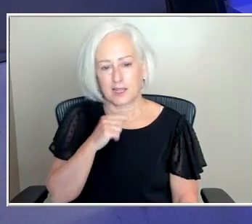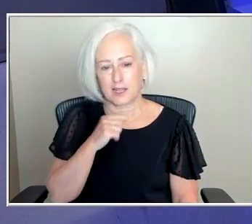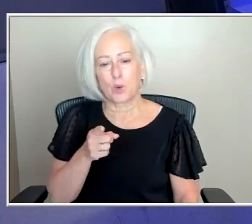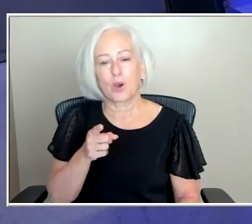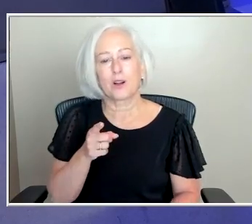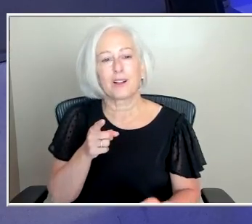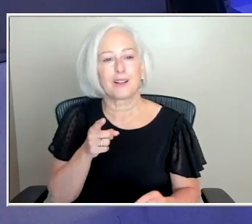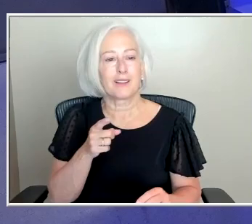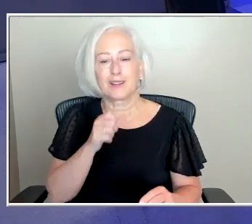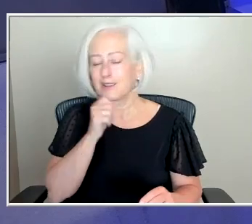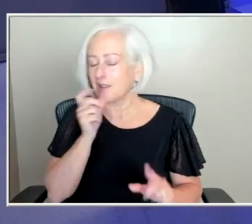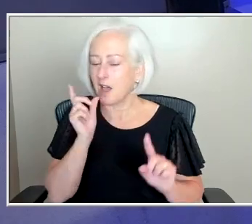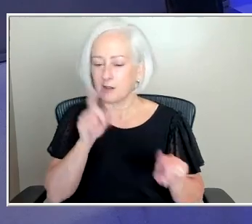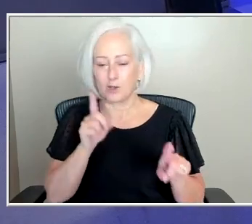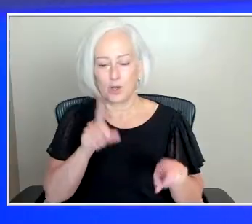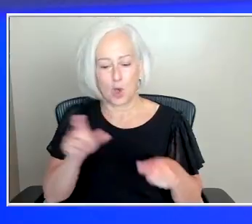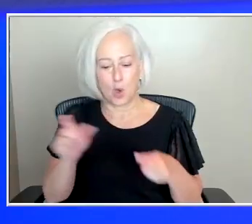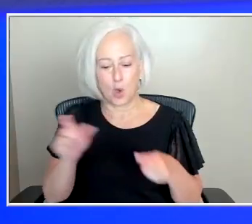that. Well,